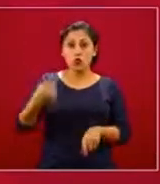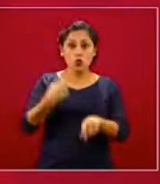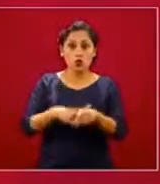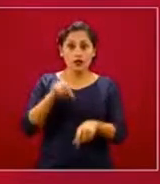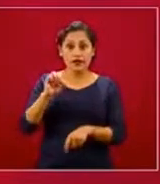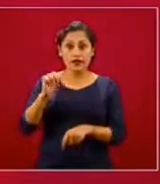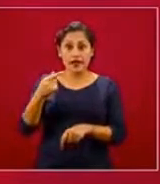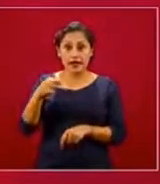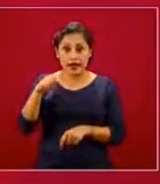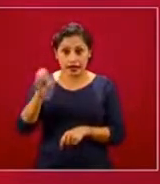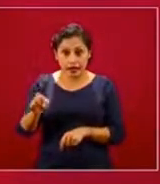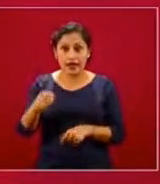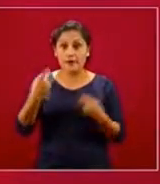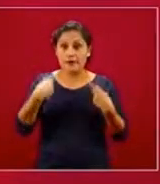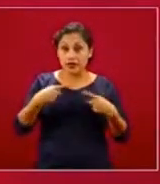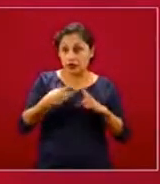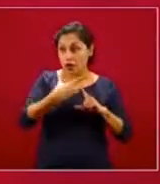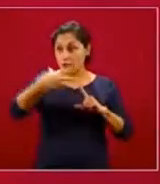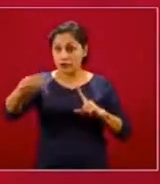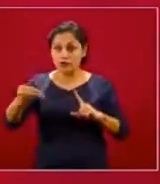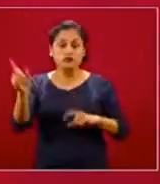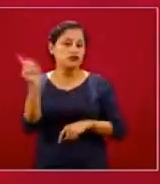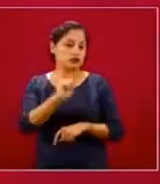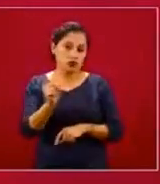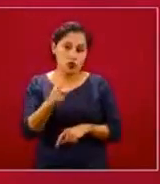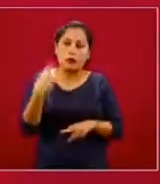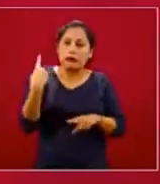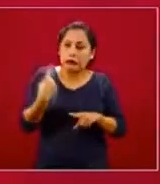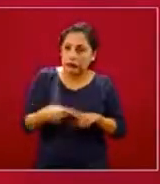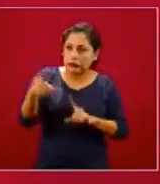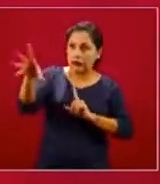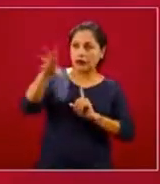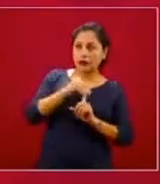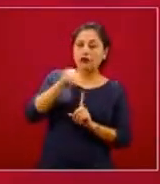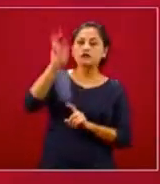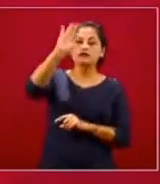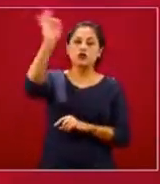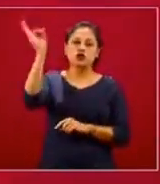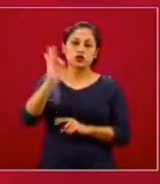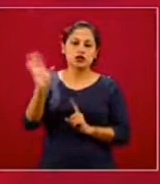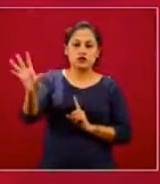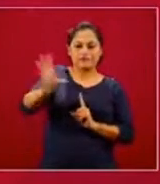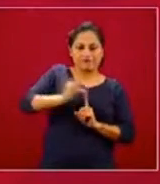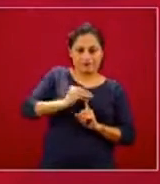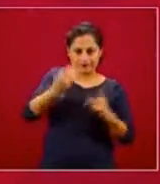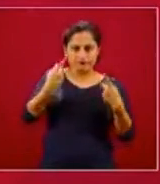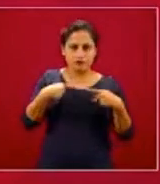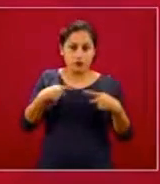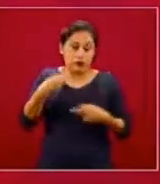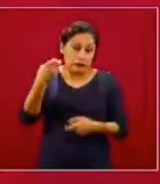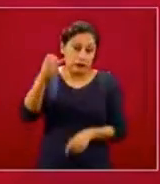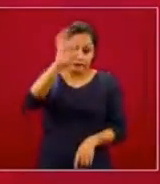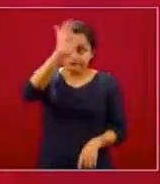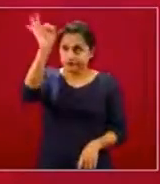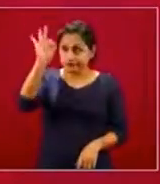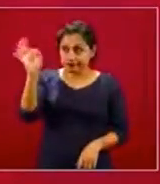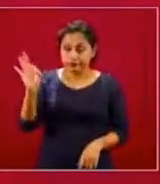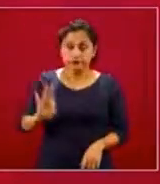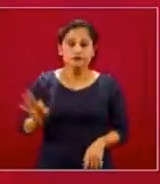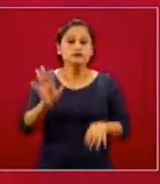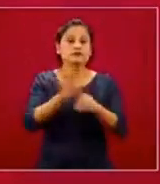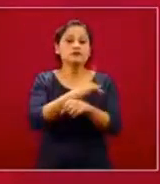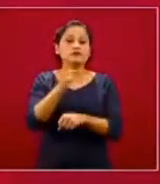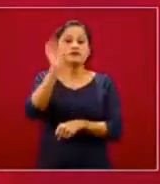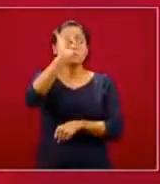coughs, they transmit it to somebody who is healthy. But dengue fever is not transmitted from person to person. You need a vector, and